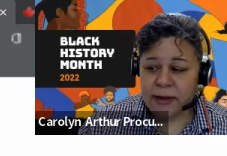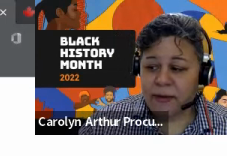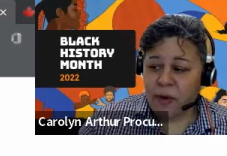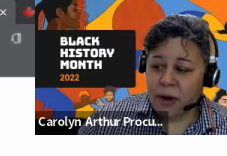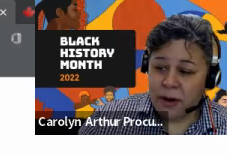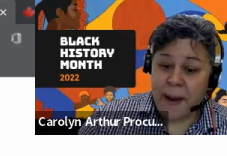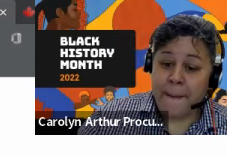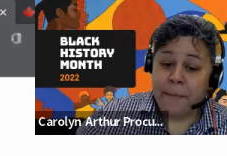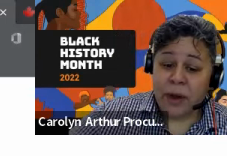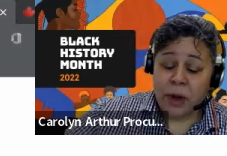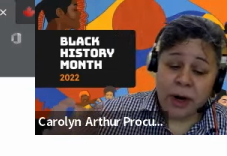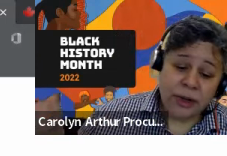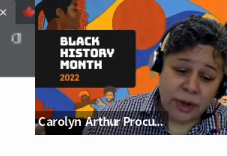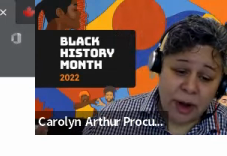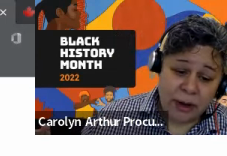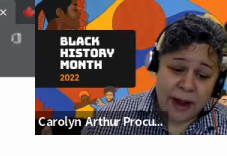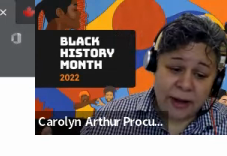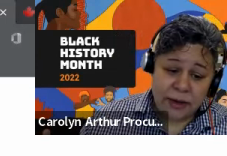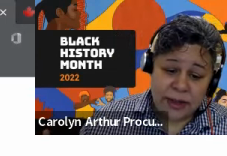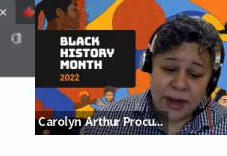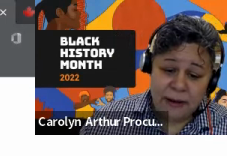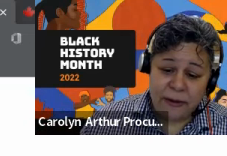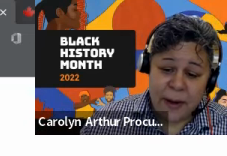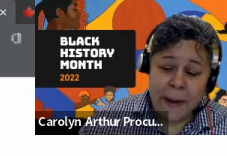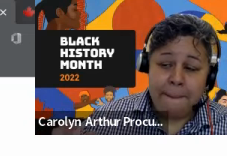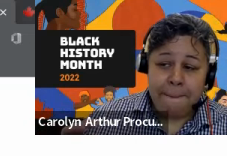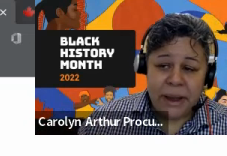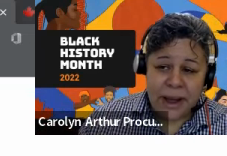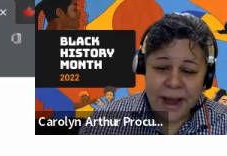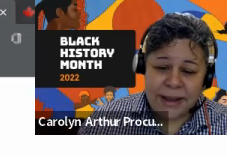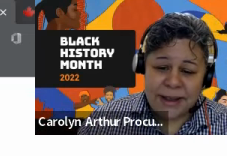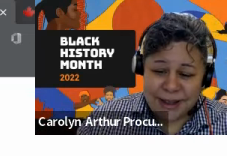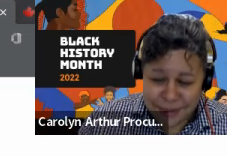contracting for the larger dollar value stuff.